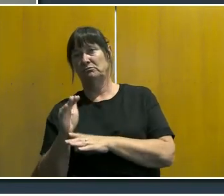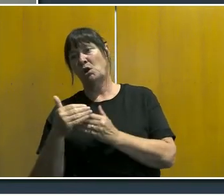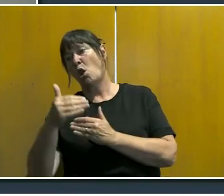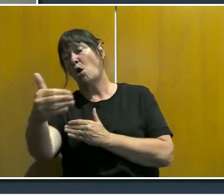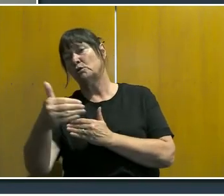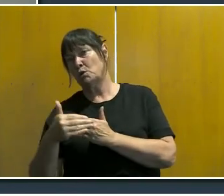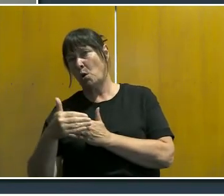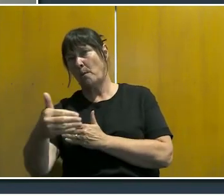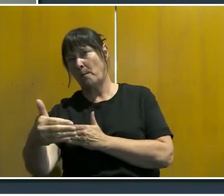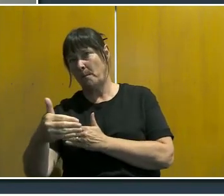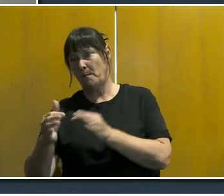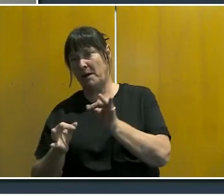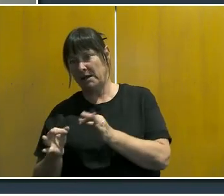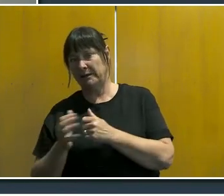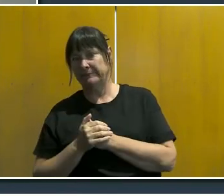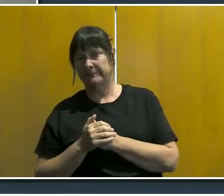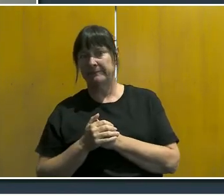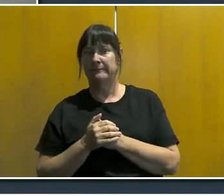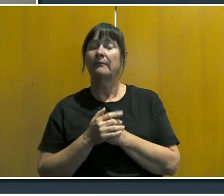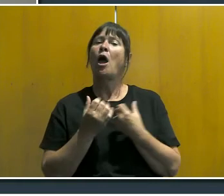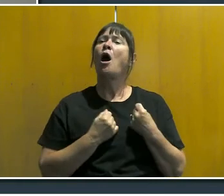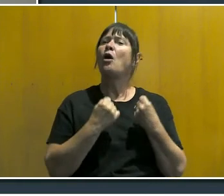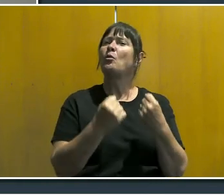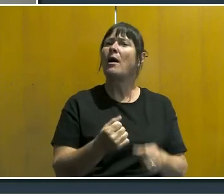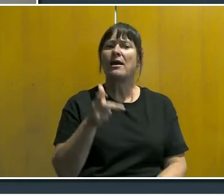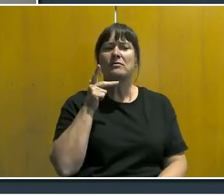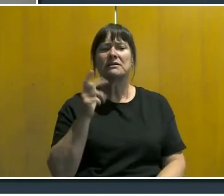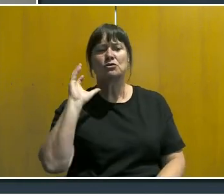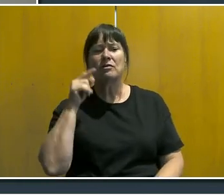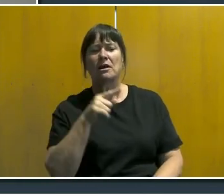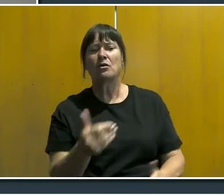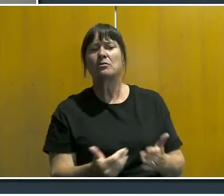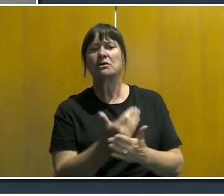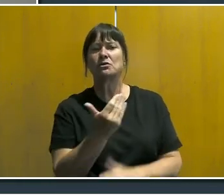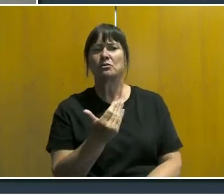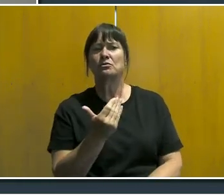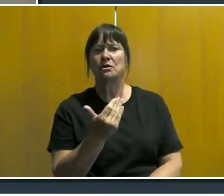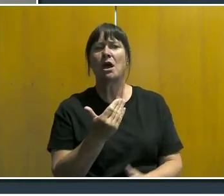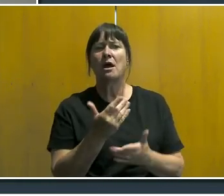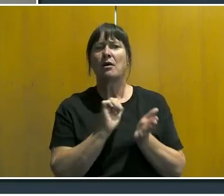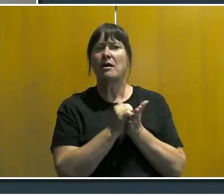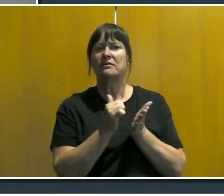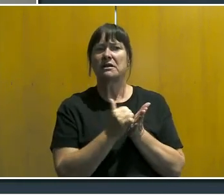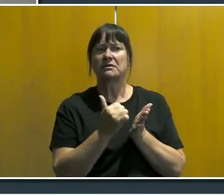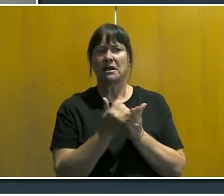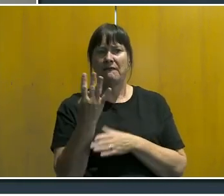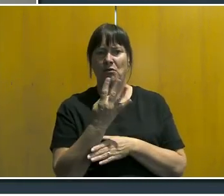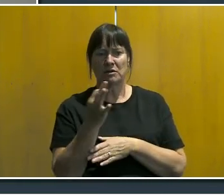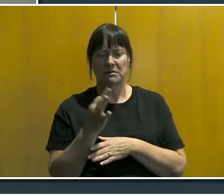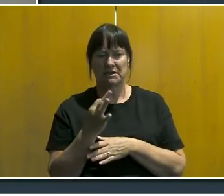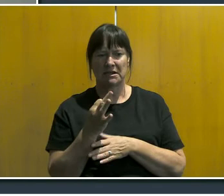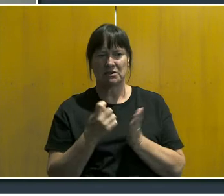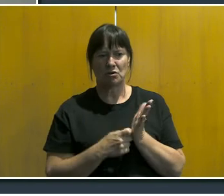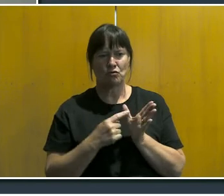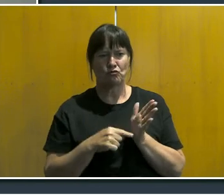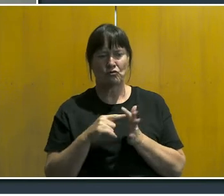on the radio, breaking news, Wellington Council are advocating a 14% rate increase across the board. It's no different to where we